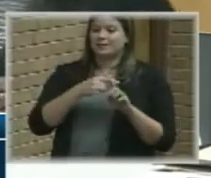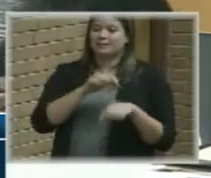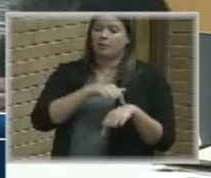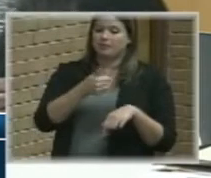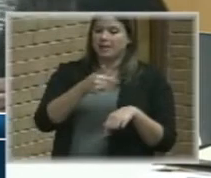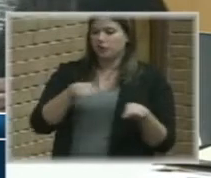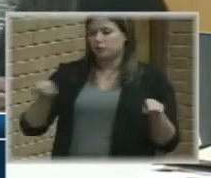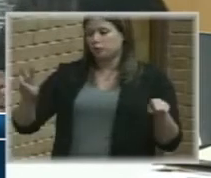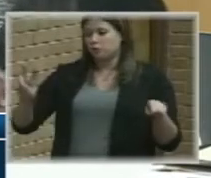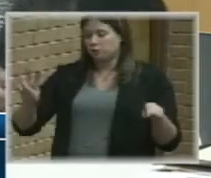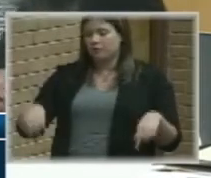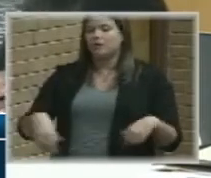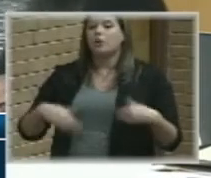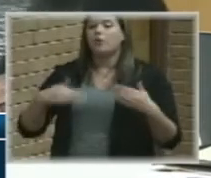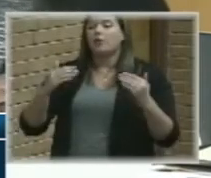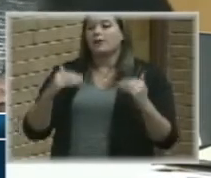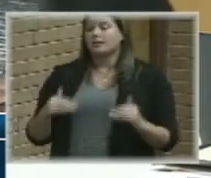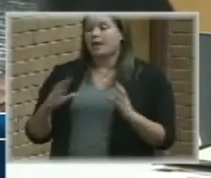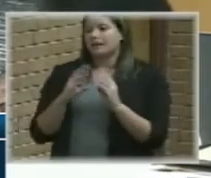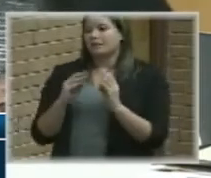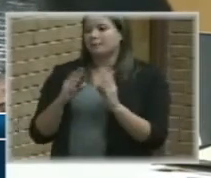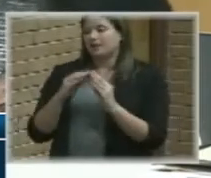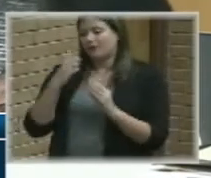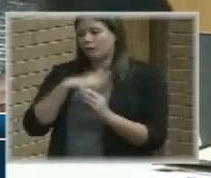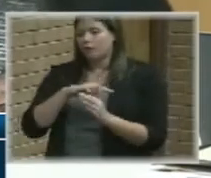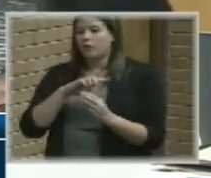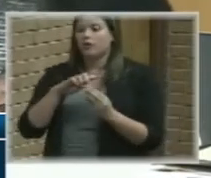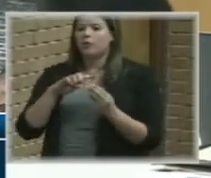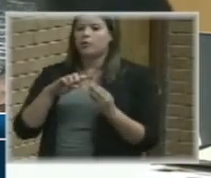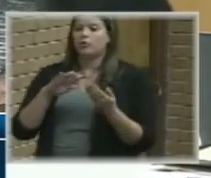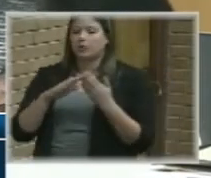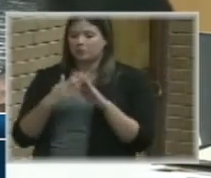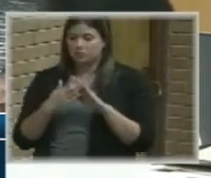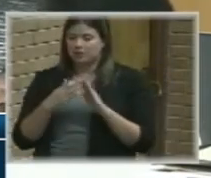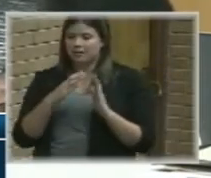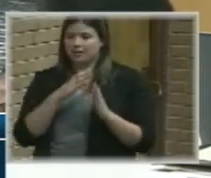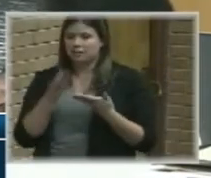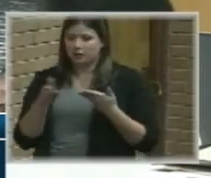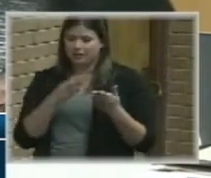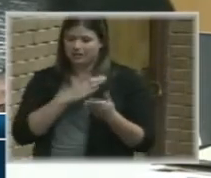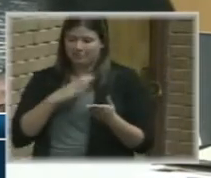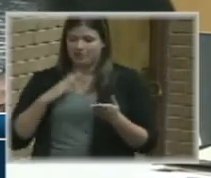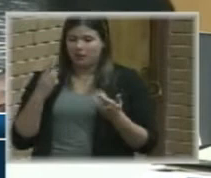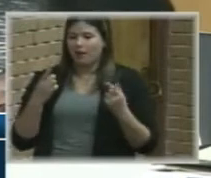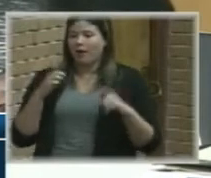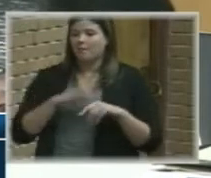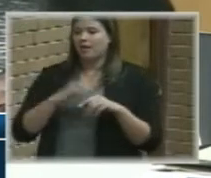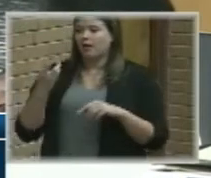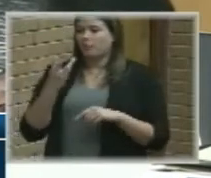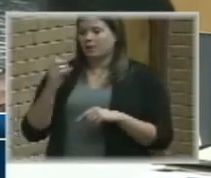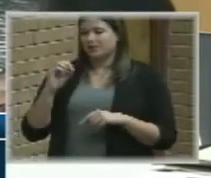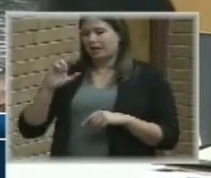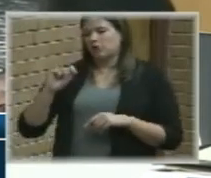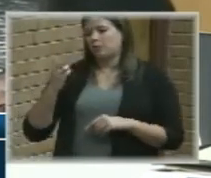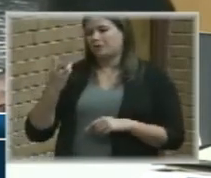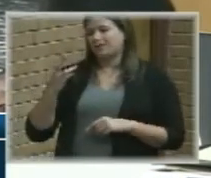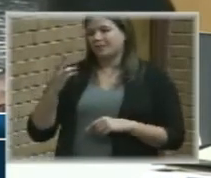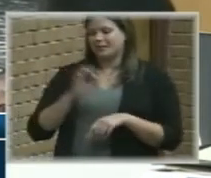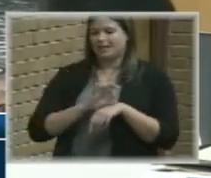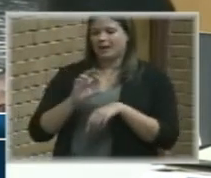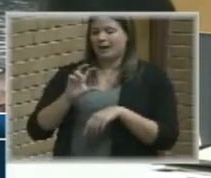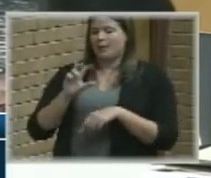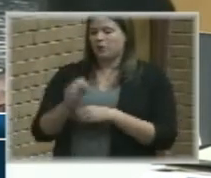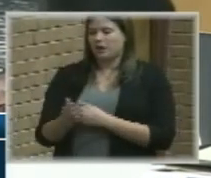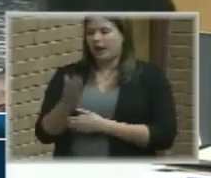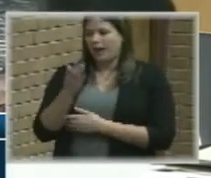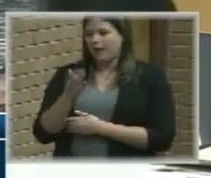p.m. The next meeting of the Community Services Committee will be on Wednesday, October 16th at 9:30 a.m.